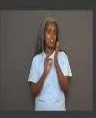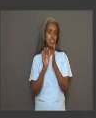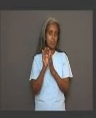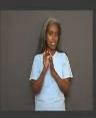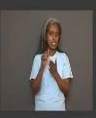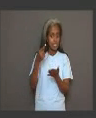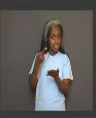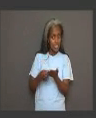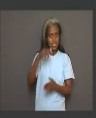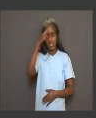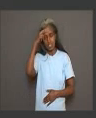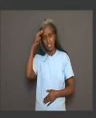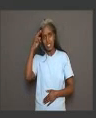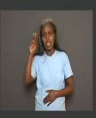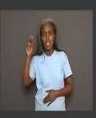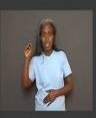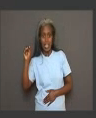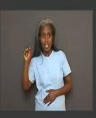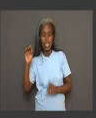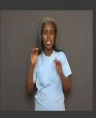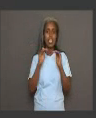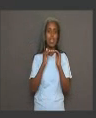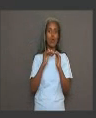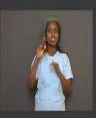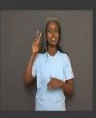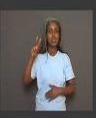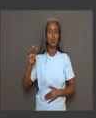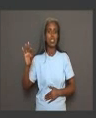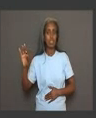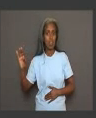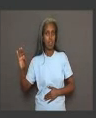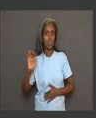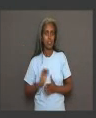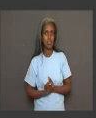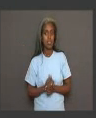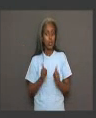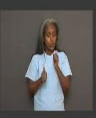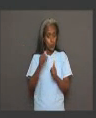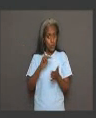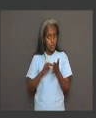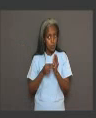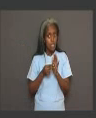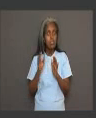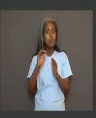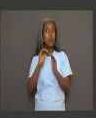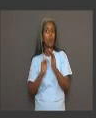this case, n equals 29, which is odd.